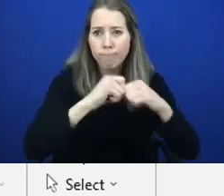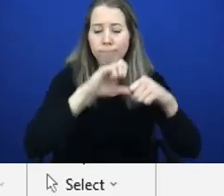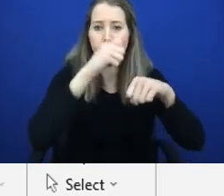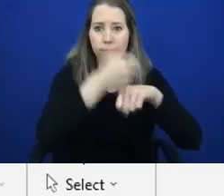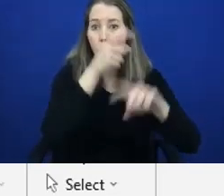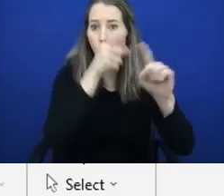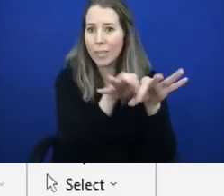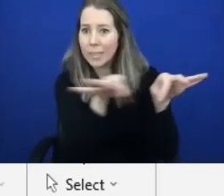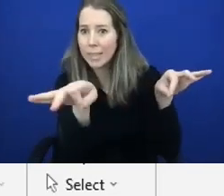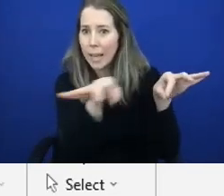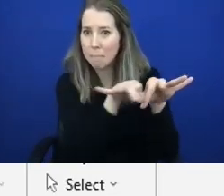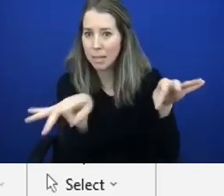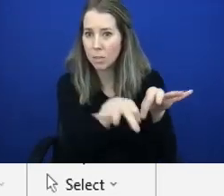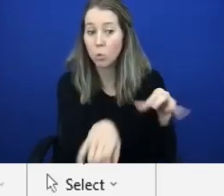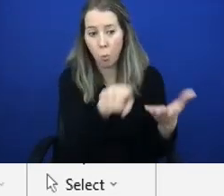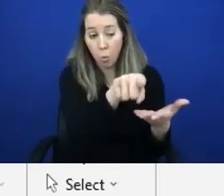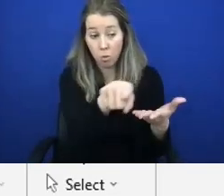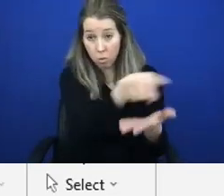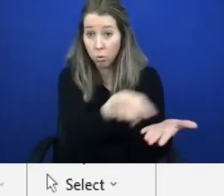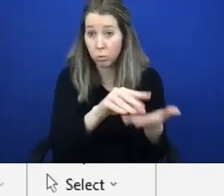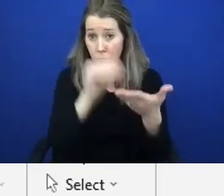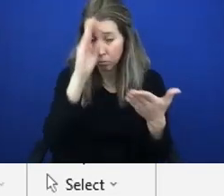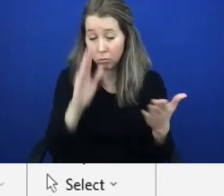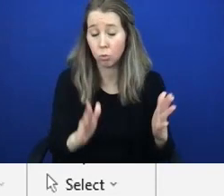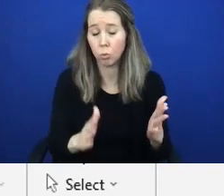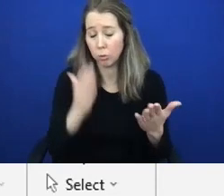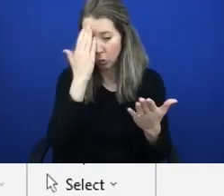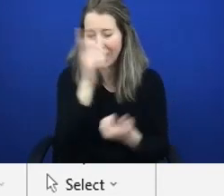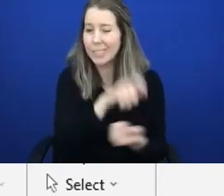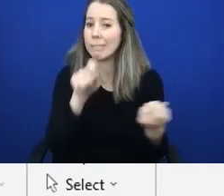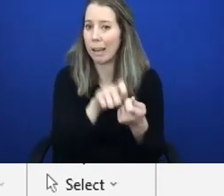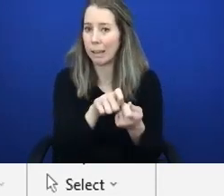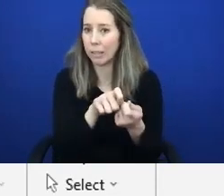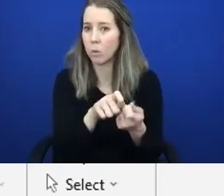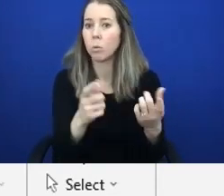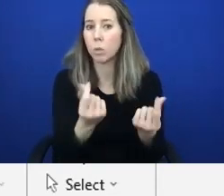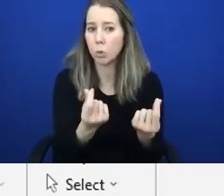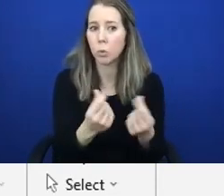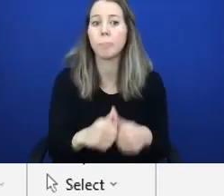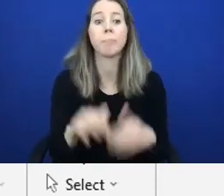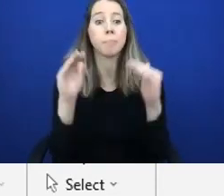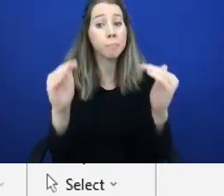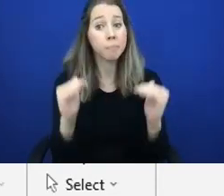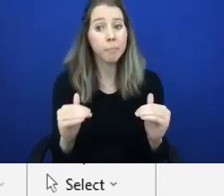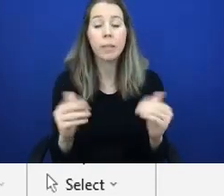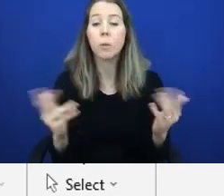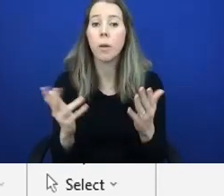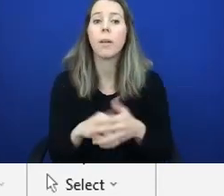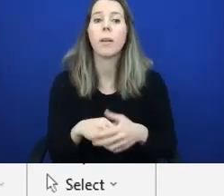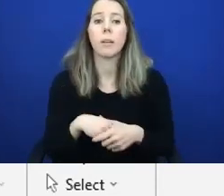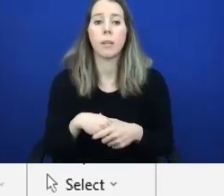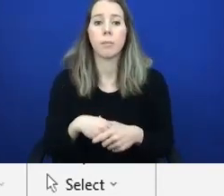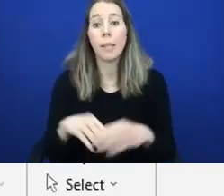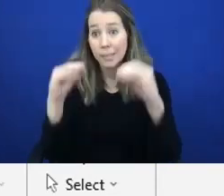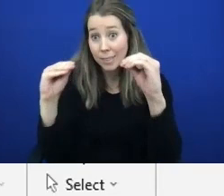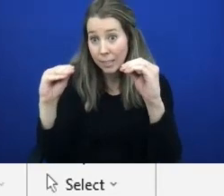statement so that the students know exactly what they're supposed to be able to know and do. The next step then, of course, is the